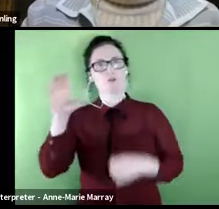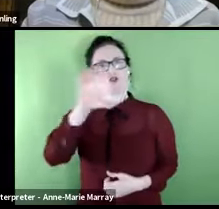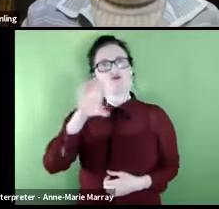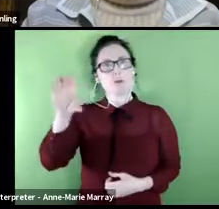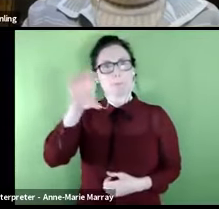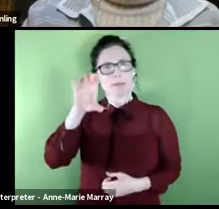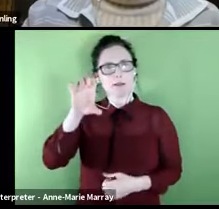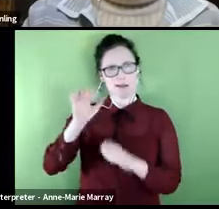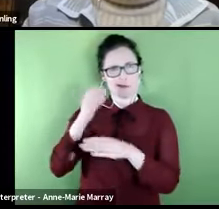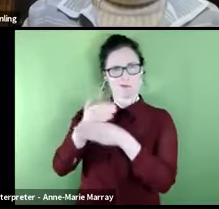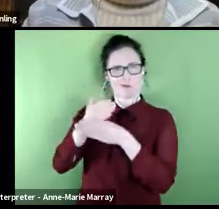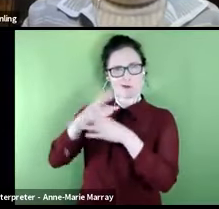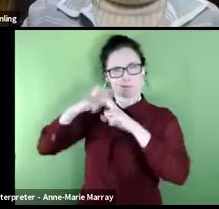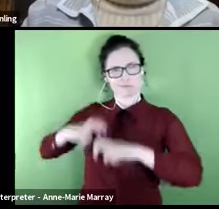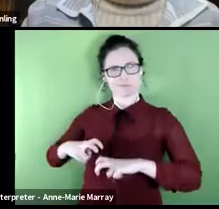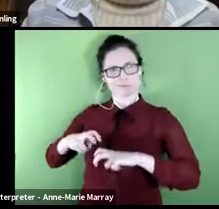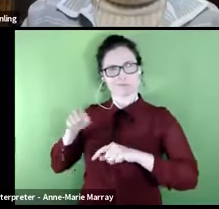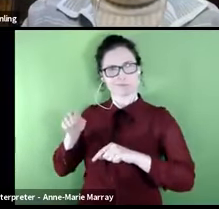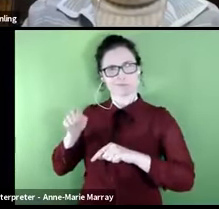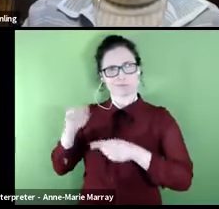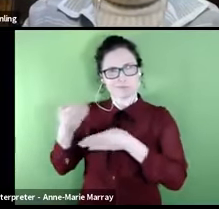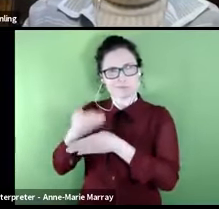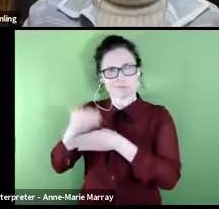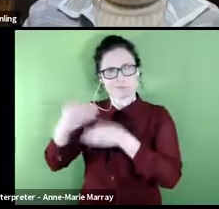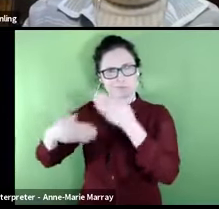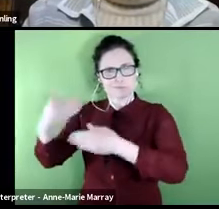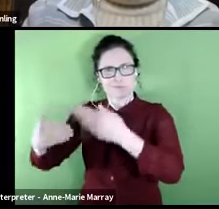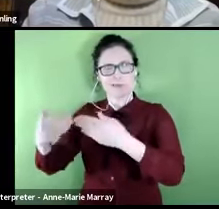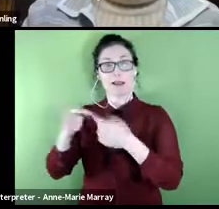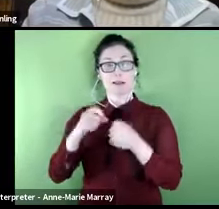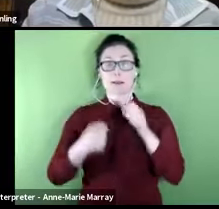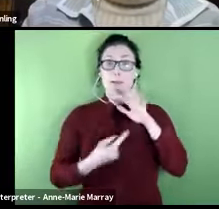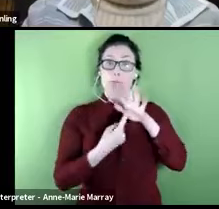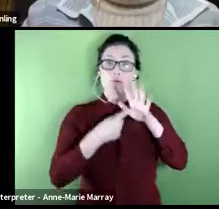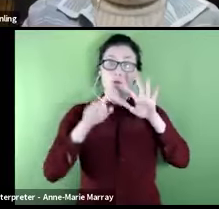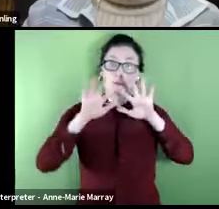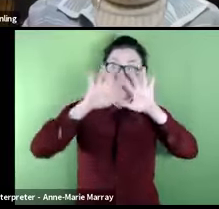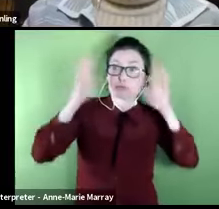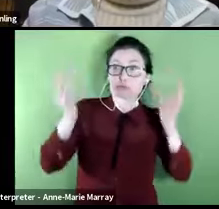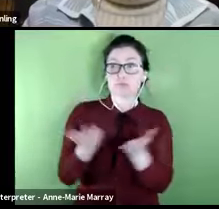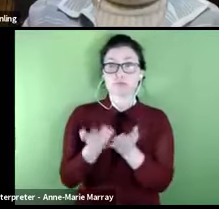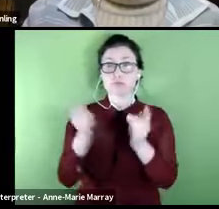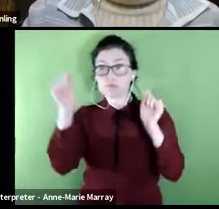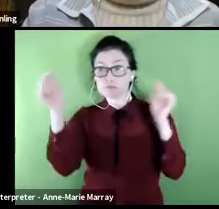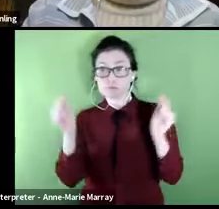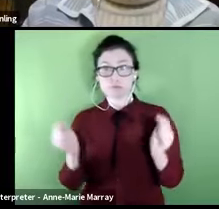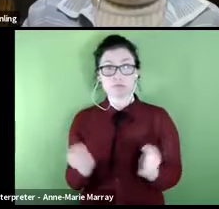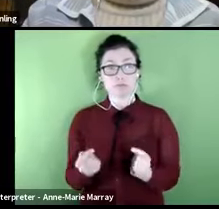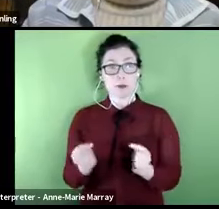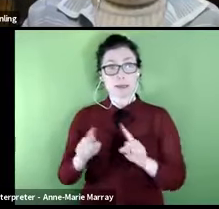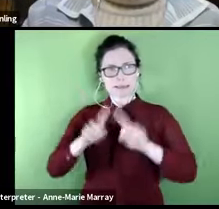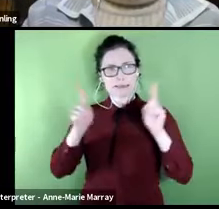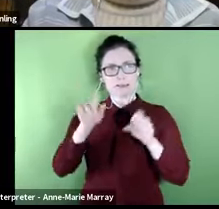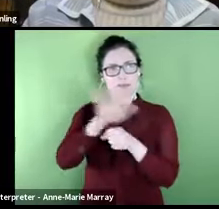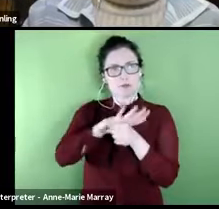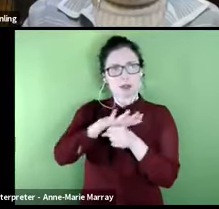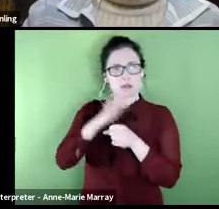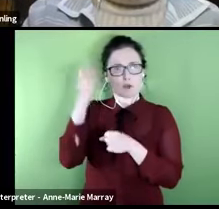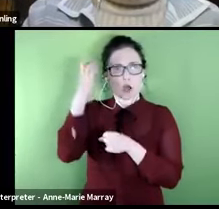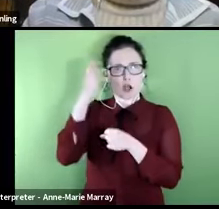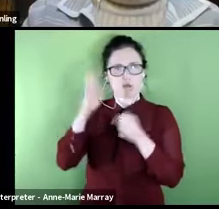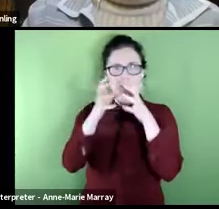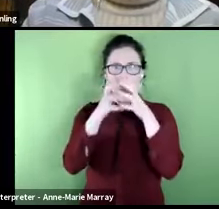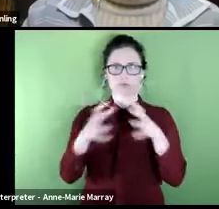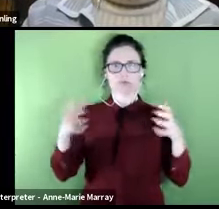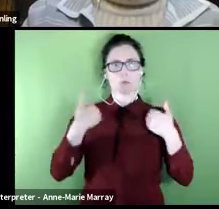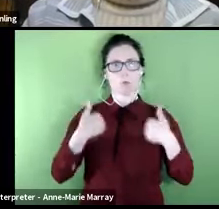and that's why it's important to have these voices from other parts of the world where there's been such huge economic growth in recent decades. And so all